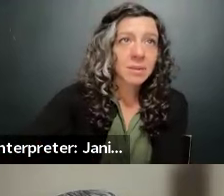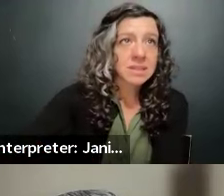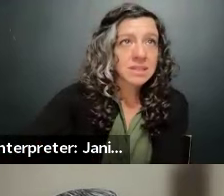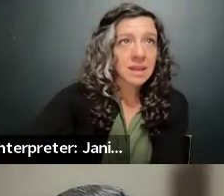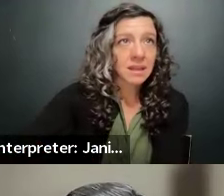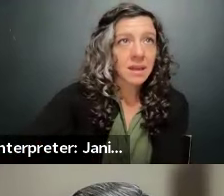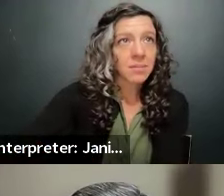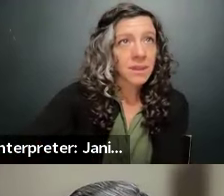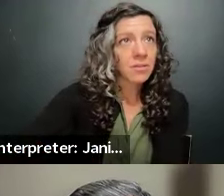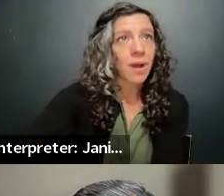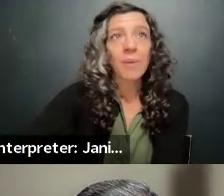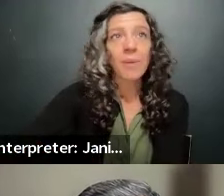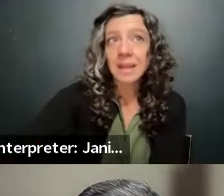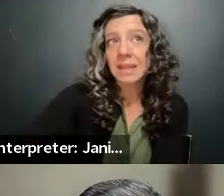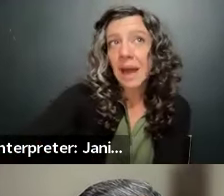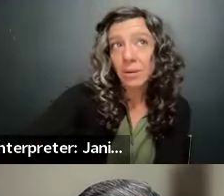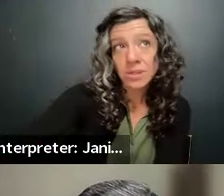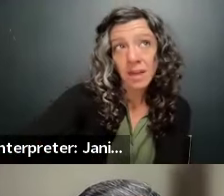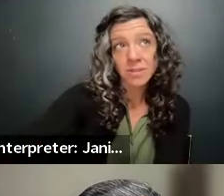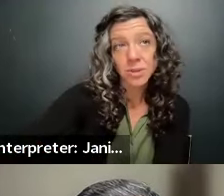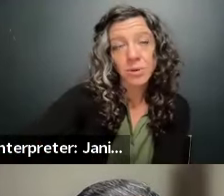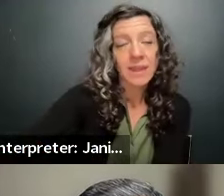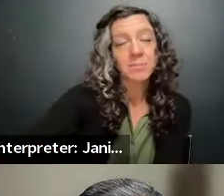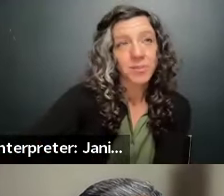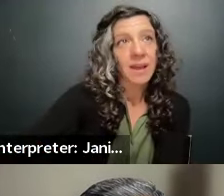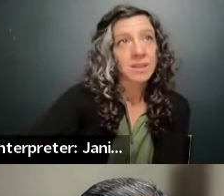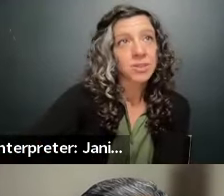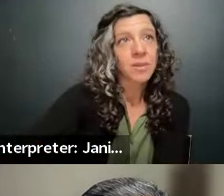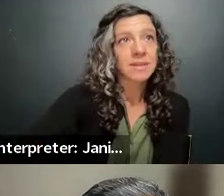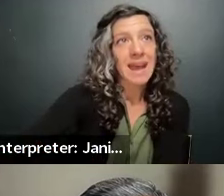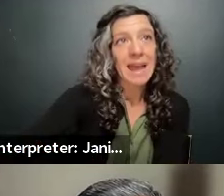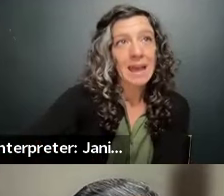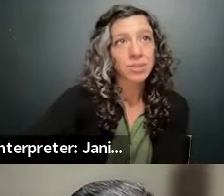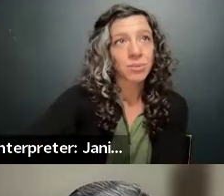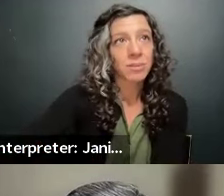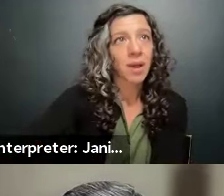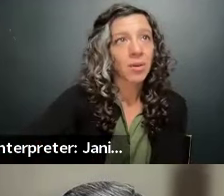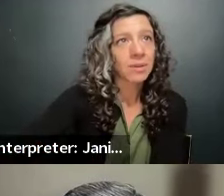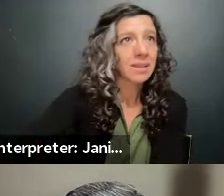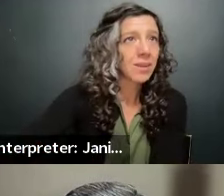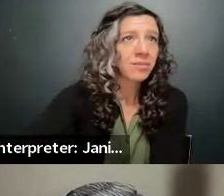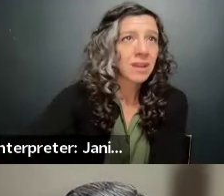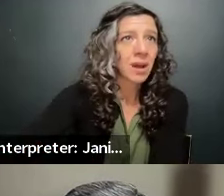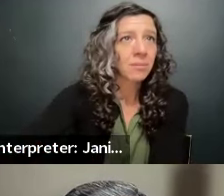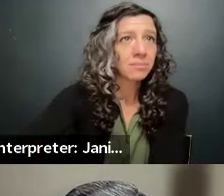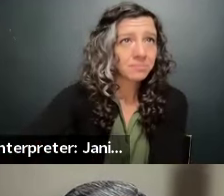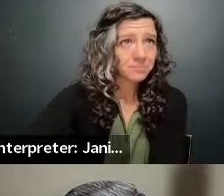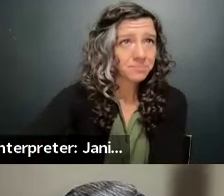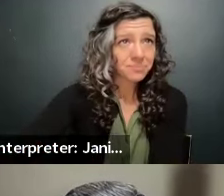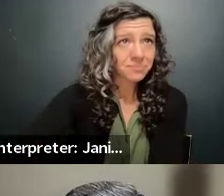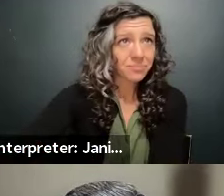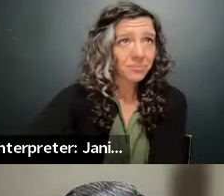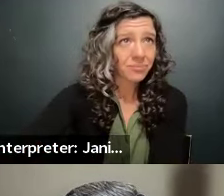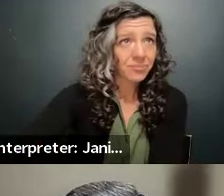they allowed me to take the interview. I was not allowed to have an interpreter. They didn't provide an interpreter. They said I had to bring my own. And here in Vietnam,